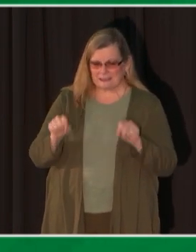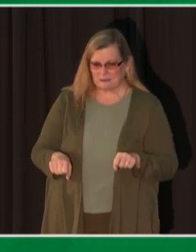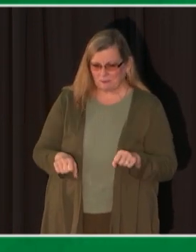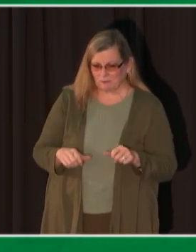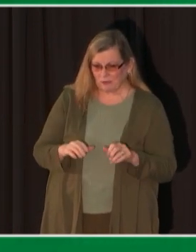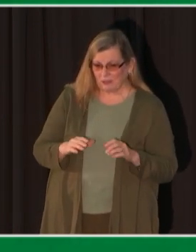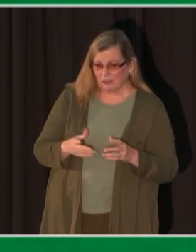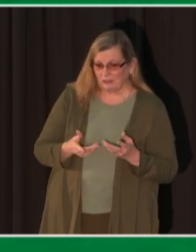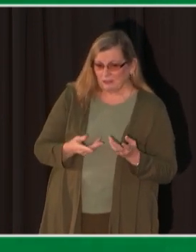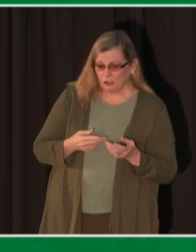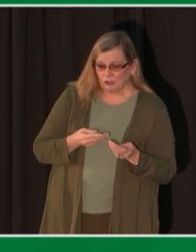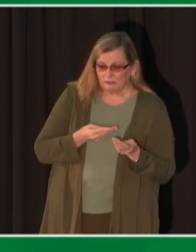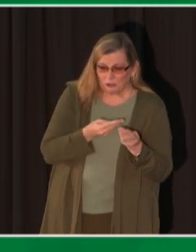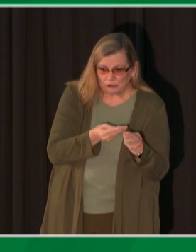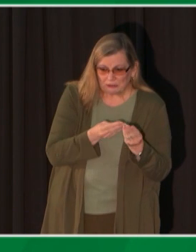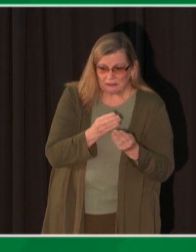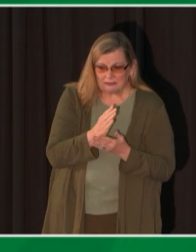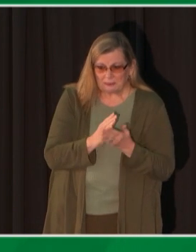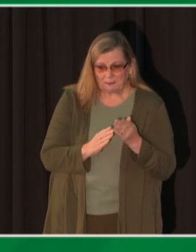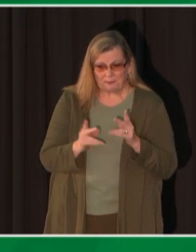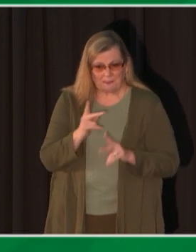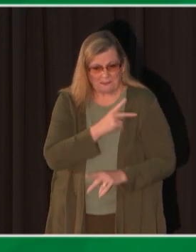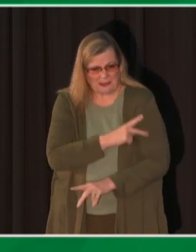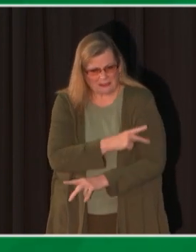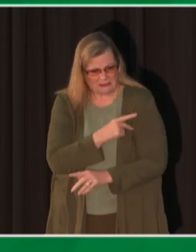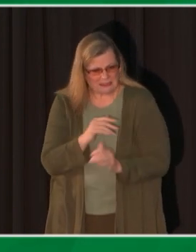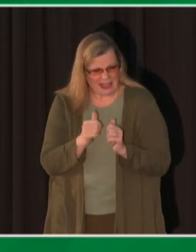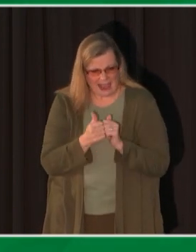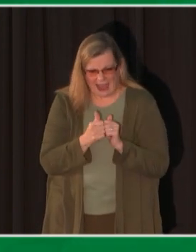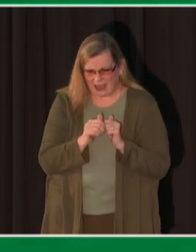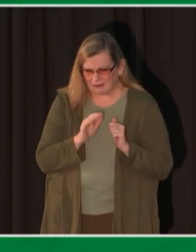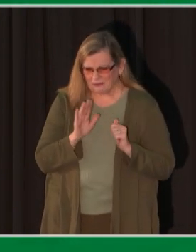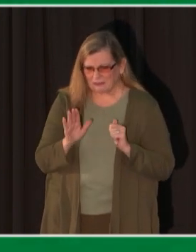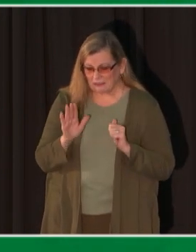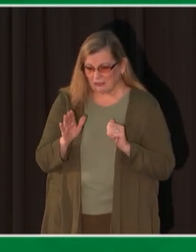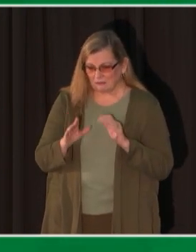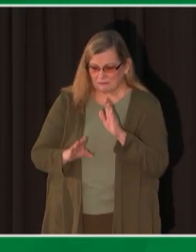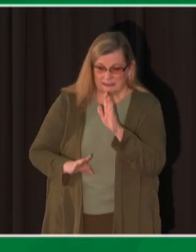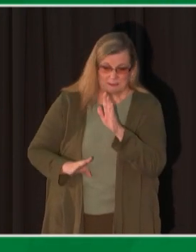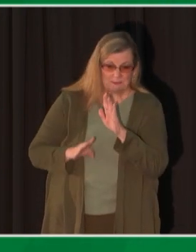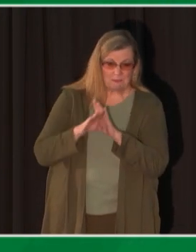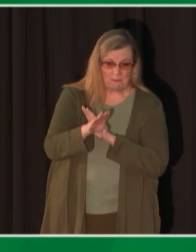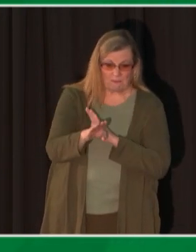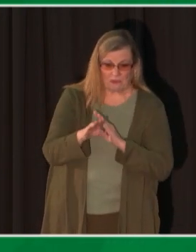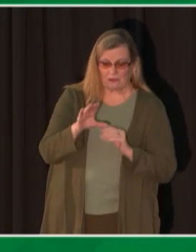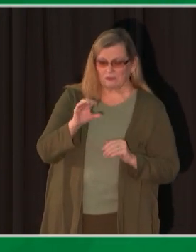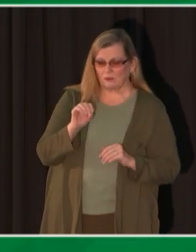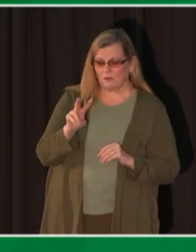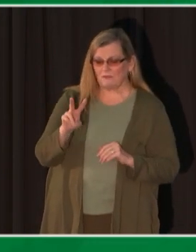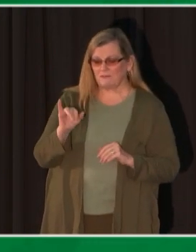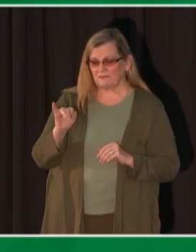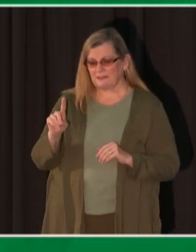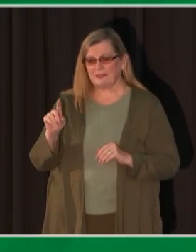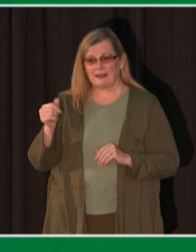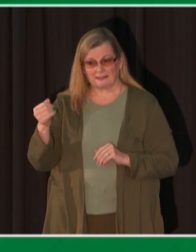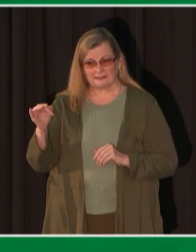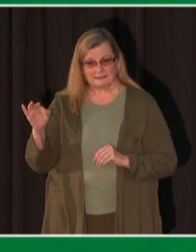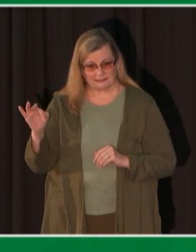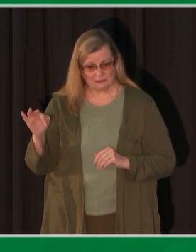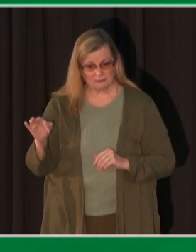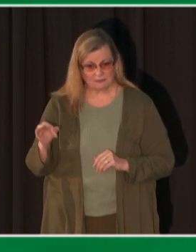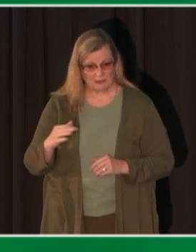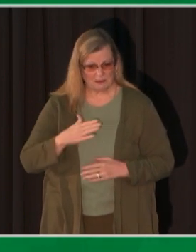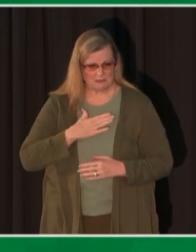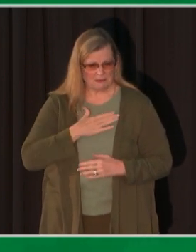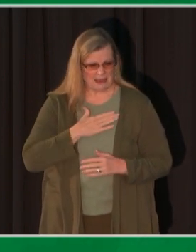absorb spikes in COVID 19 cases. So today, our team is doing a walkthrough of the convention